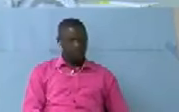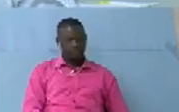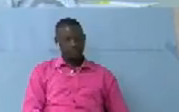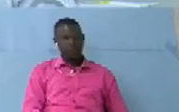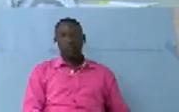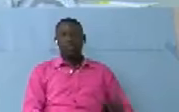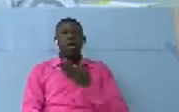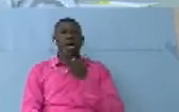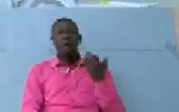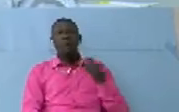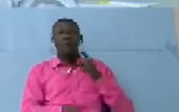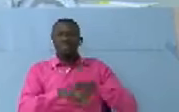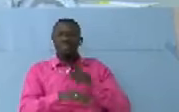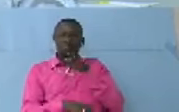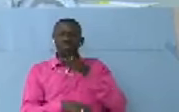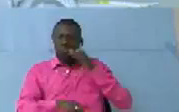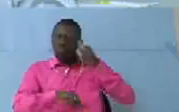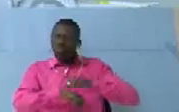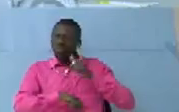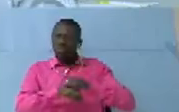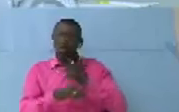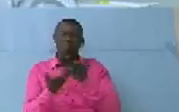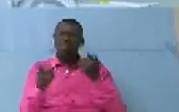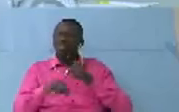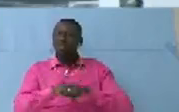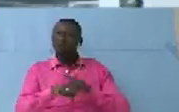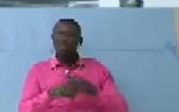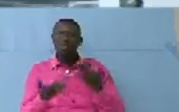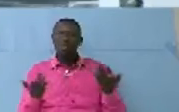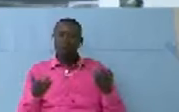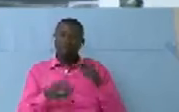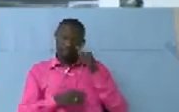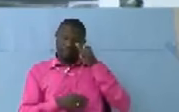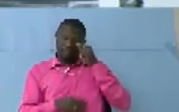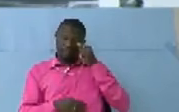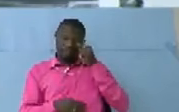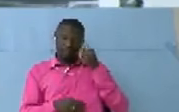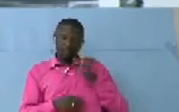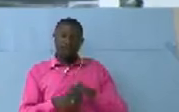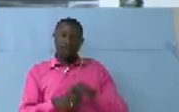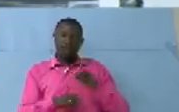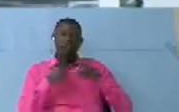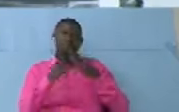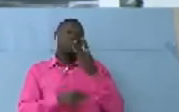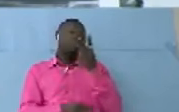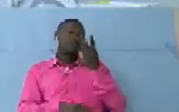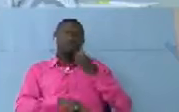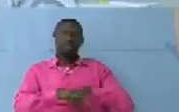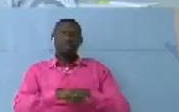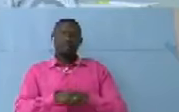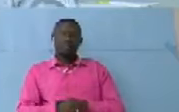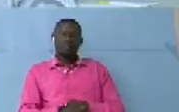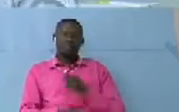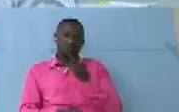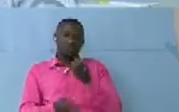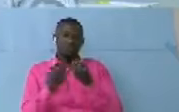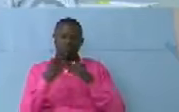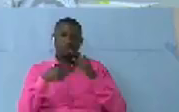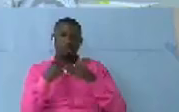you tortured? You did torture your senior gentleman, Kelipa. Senior Saba. 3 times. You have told us